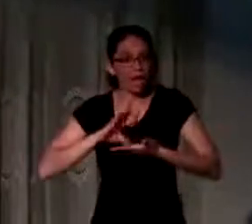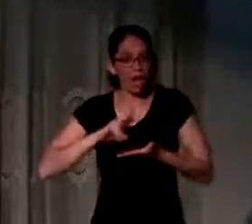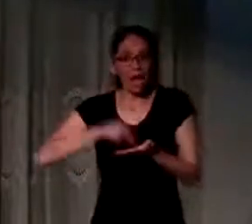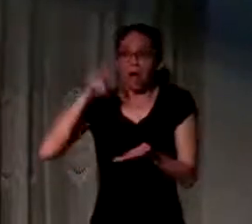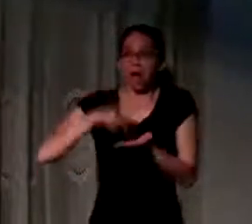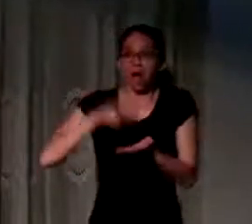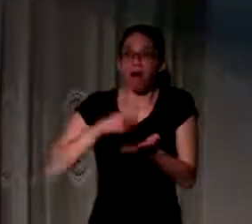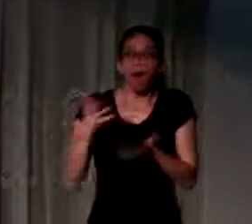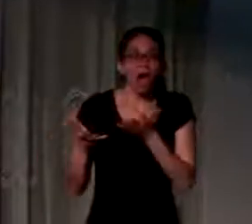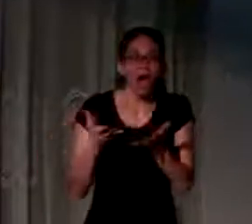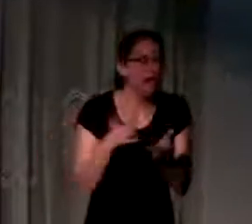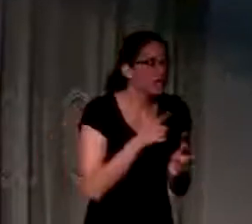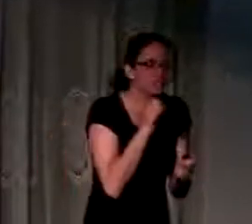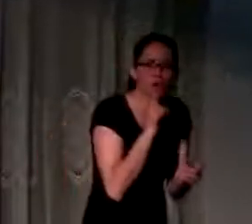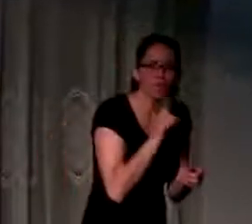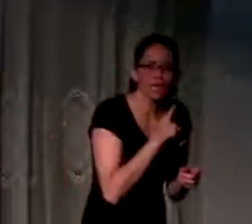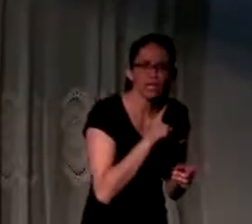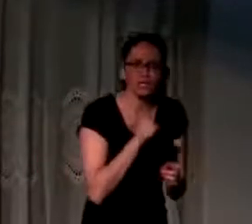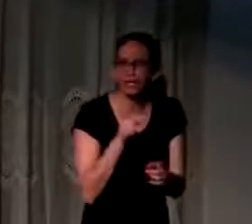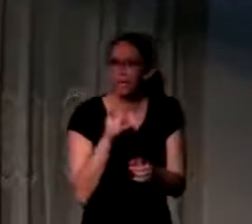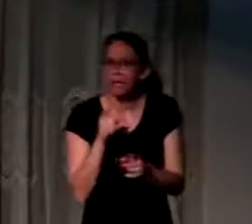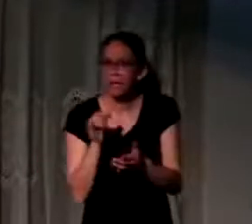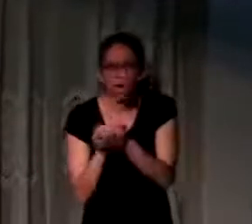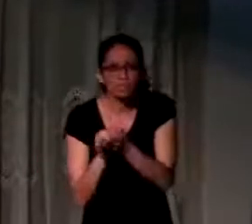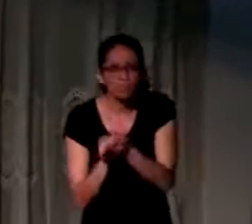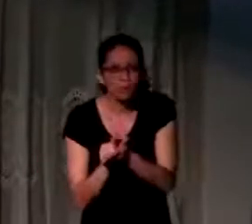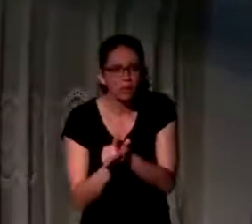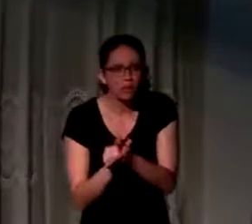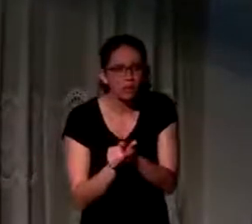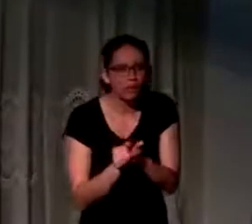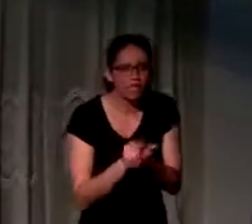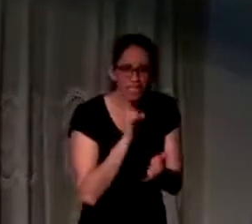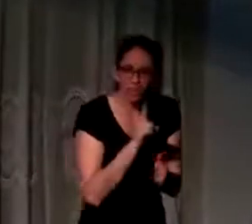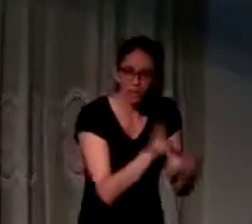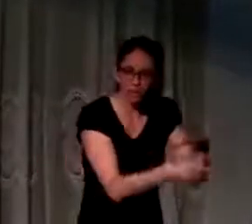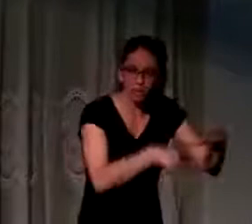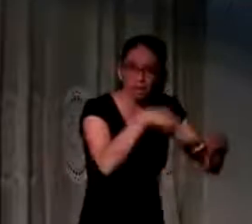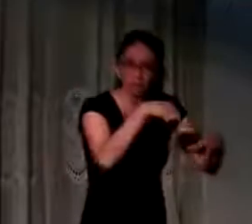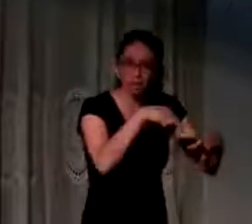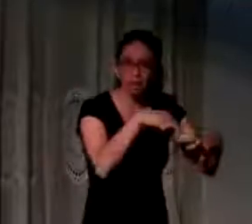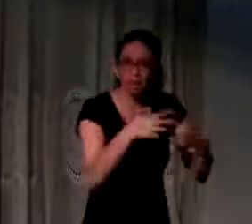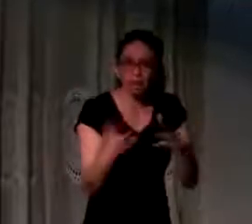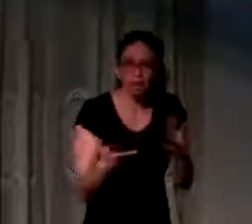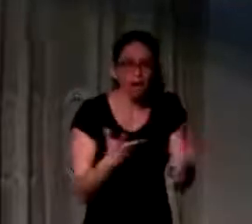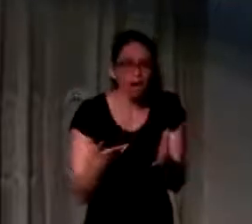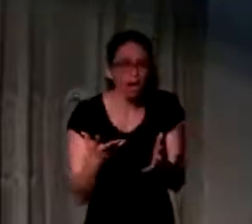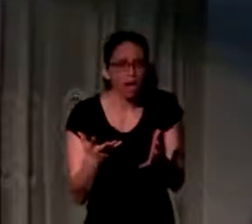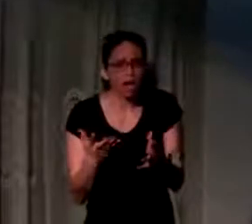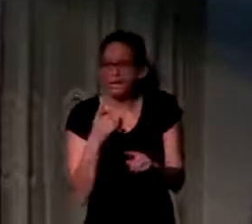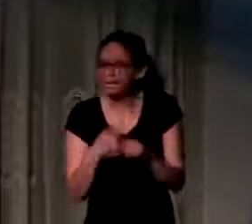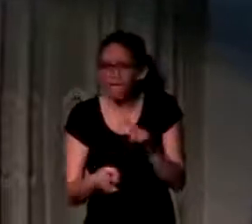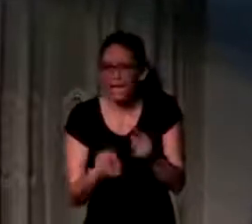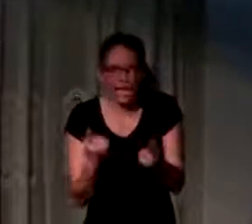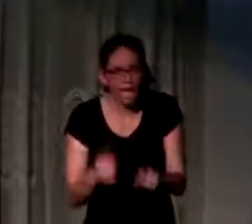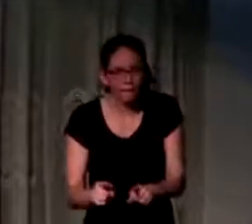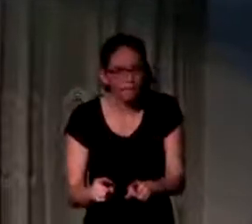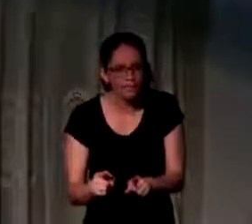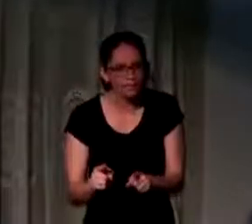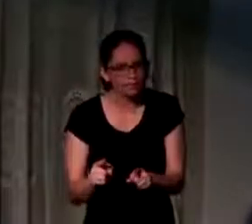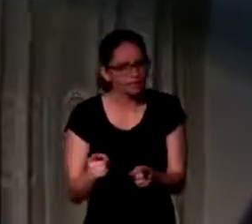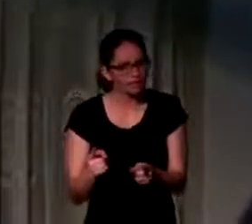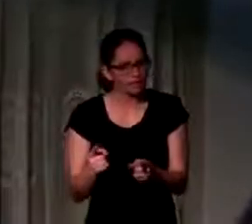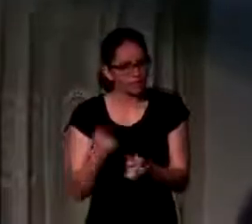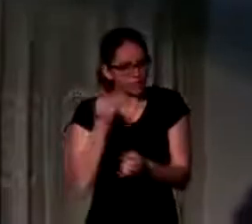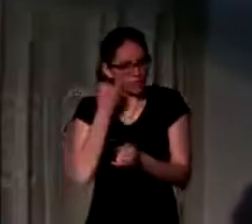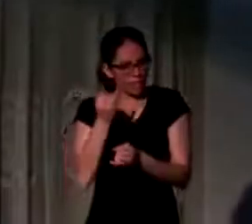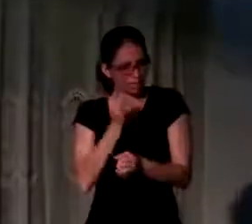emotions. No, that is ridiculous. Could it possibly be he did raise Lazarus? No, it can't possibly be. That's